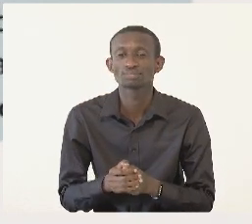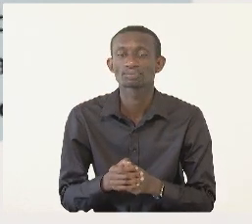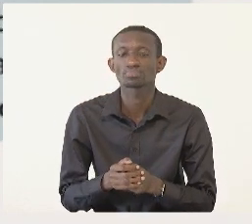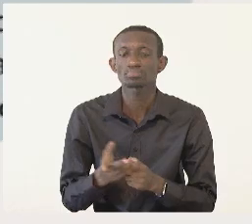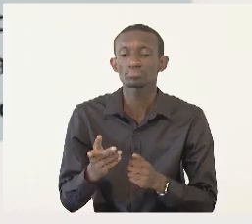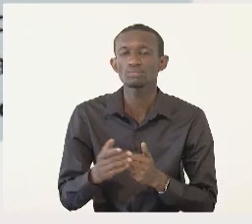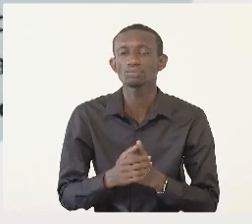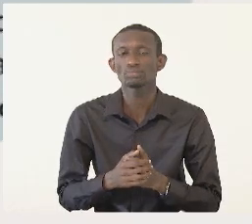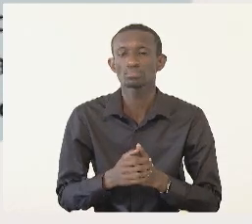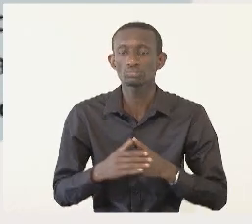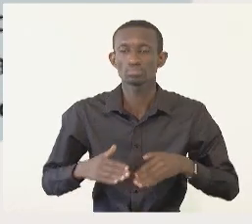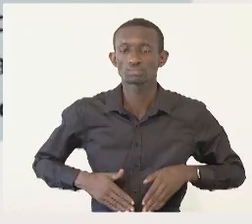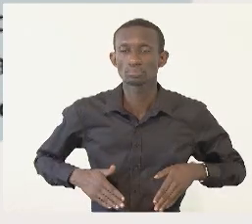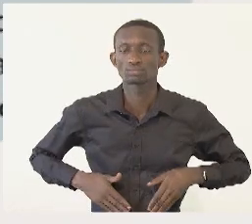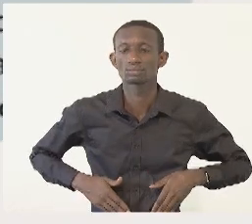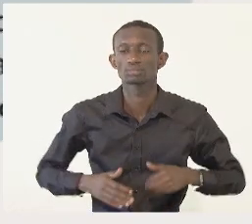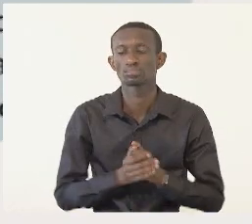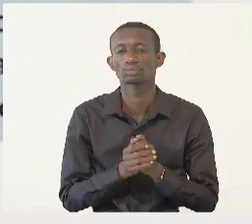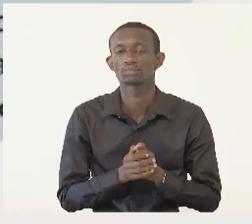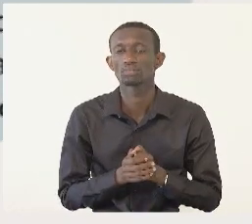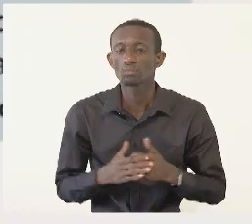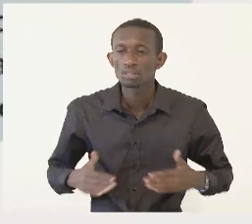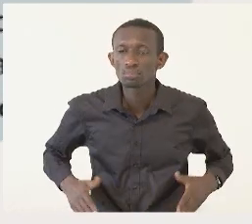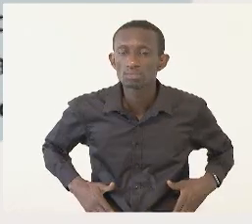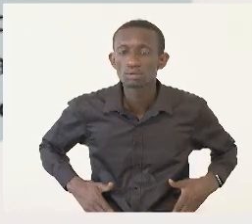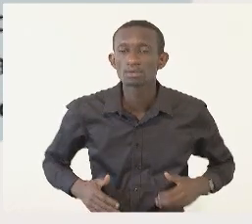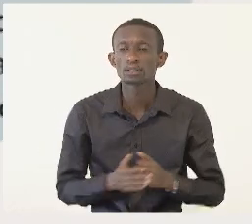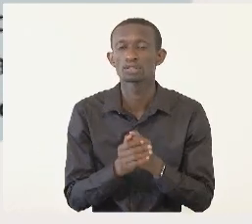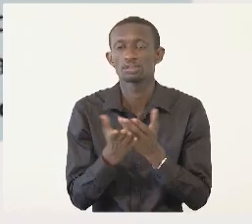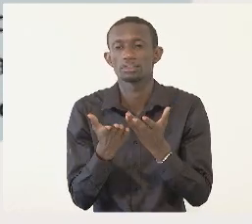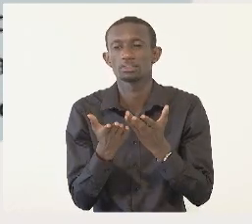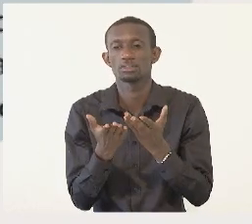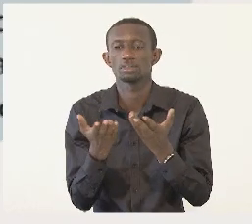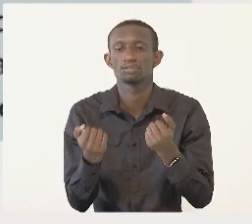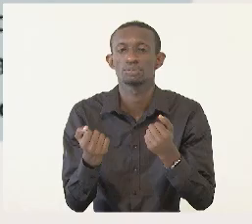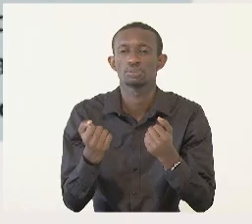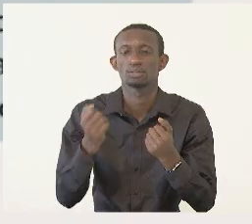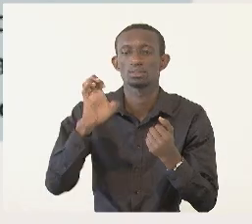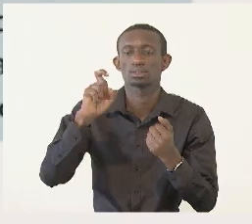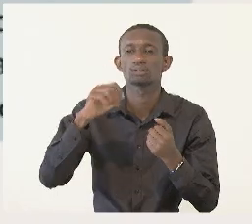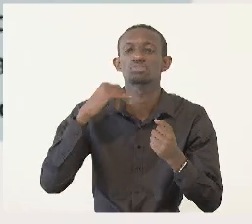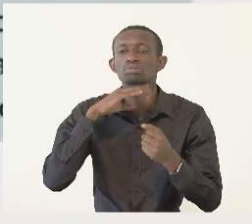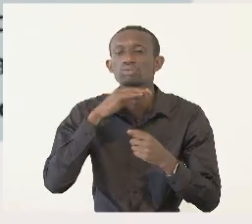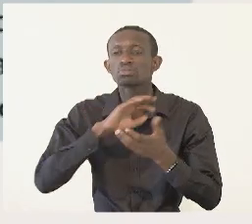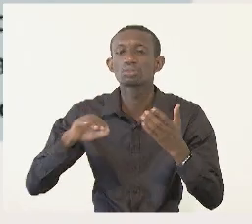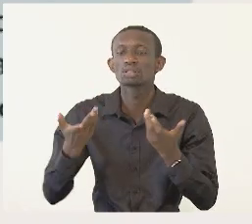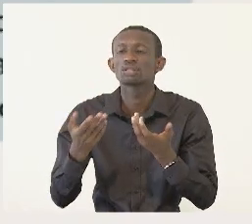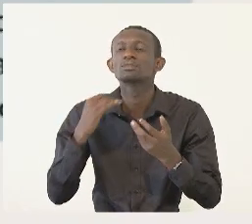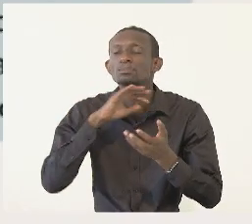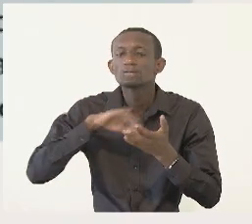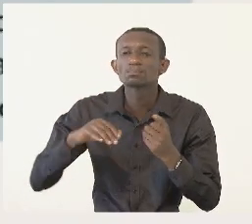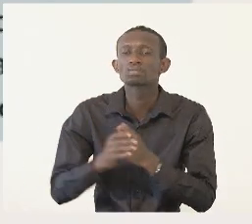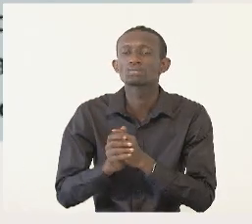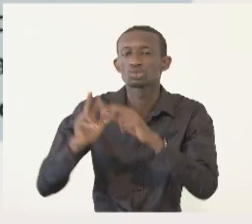kidney. The kidney is also has excreted products, which is excess salts, excess water, and